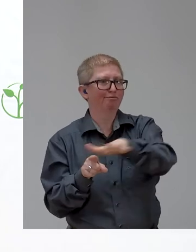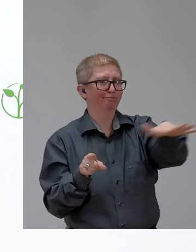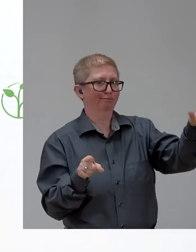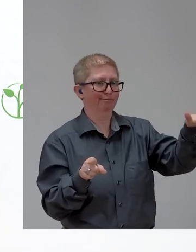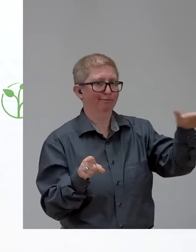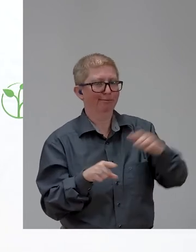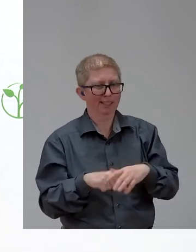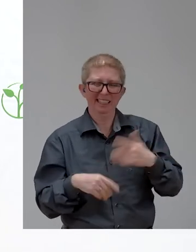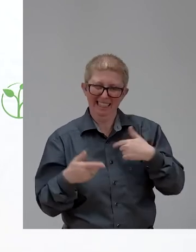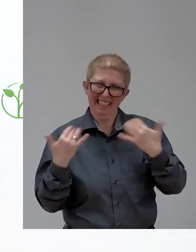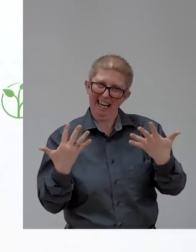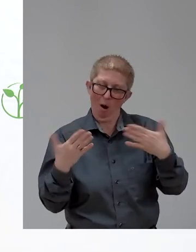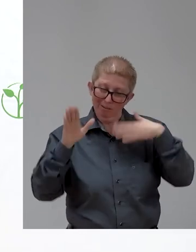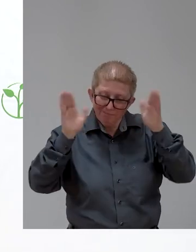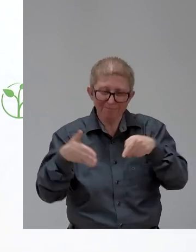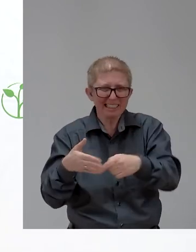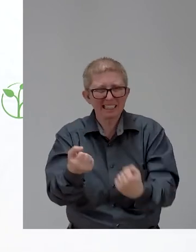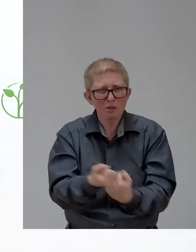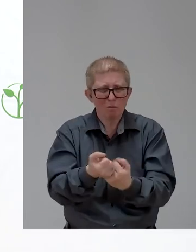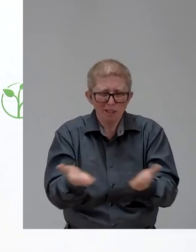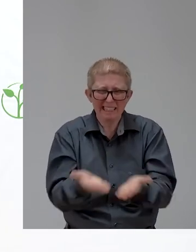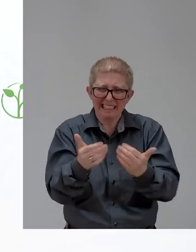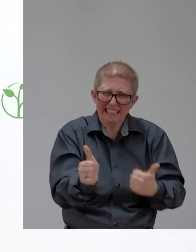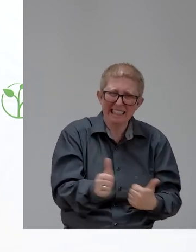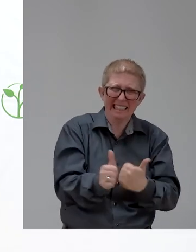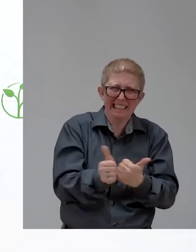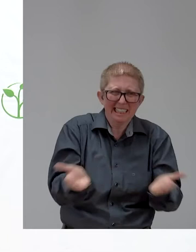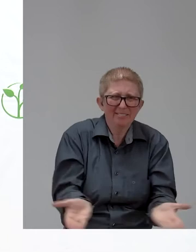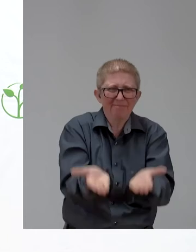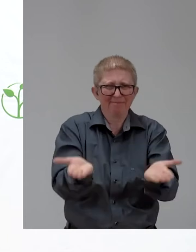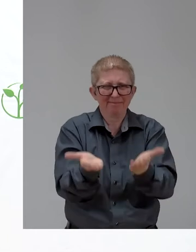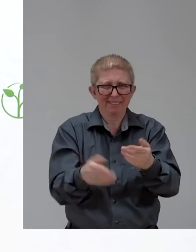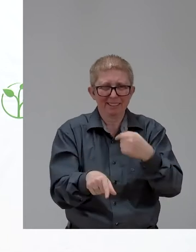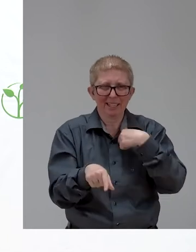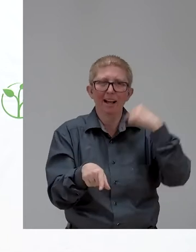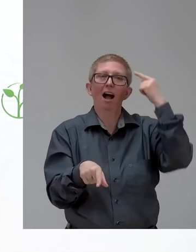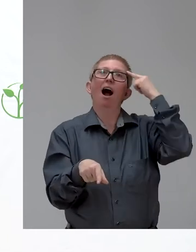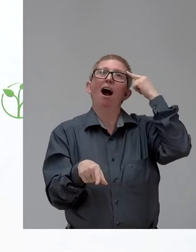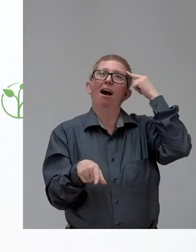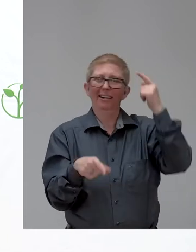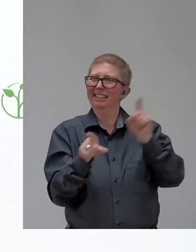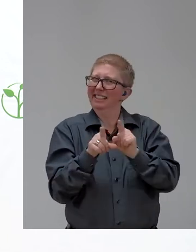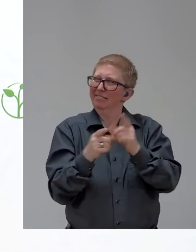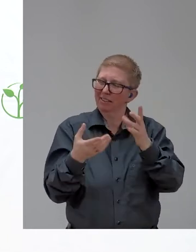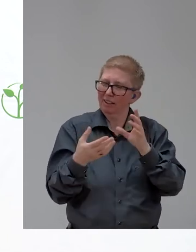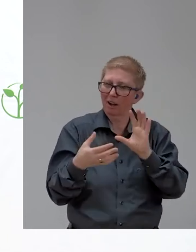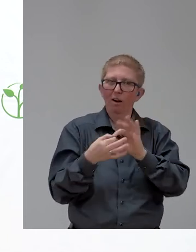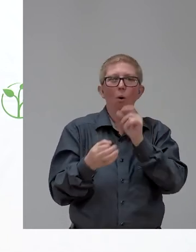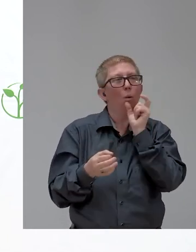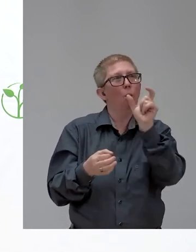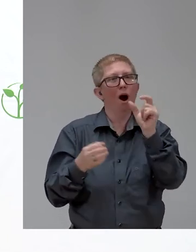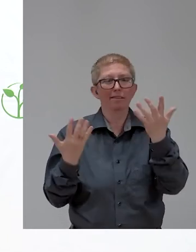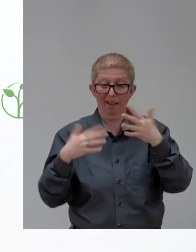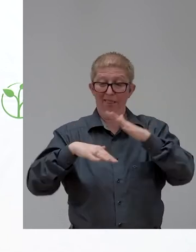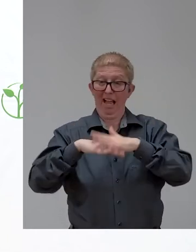really successful. And I think that's what I mean with family. Here you meet a network of people who help each other and who push each